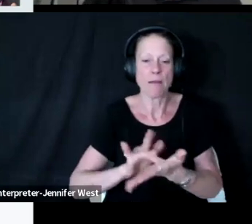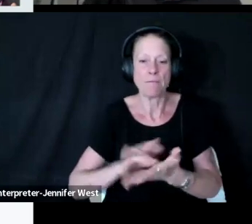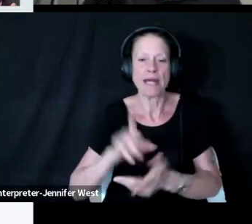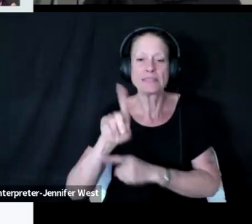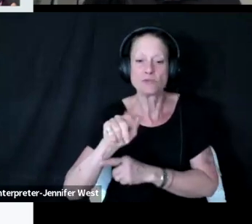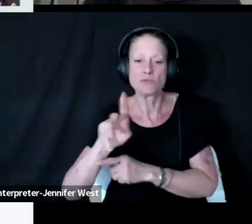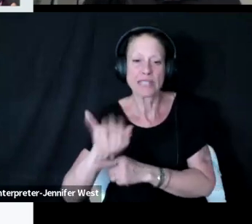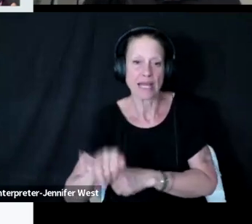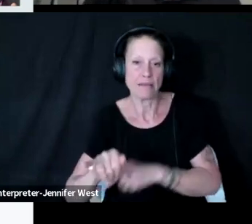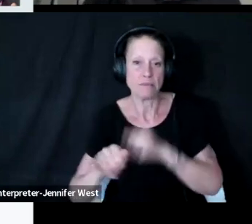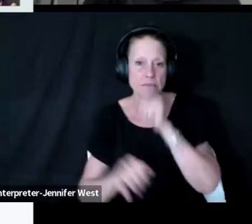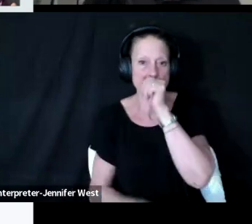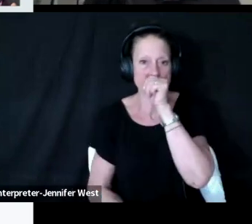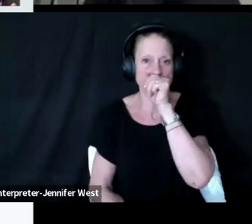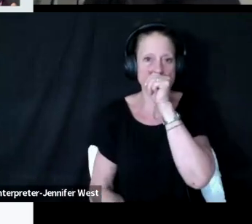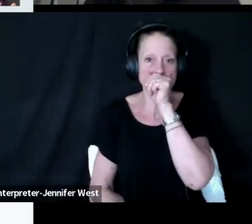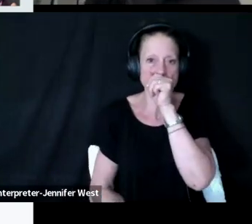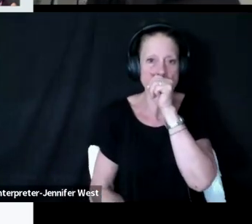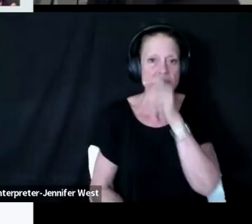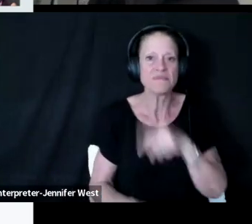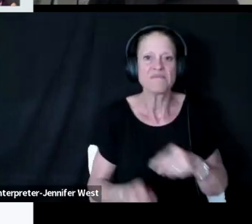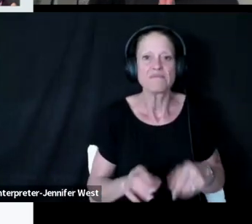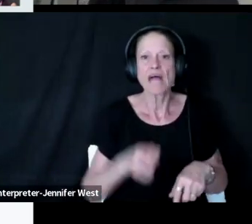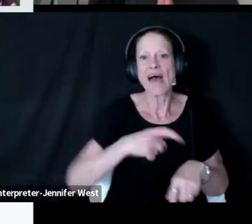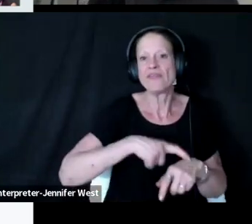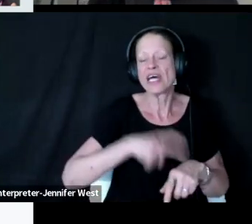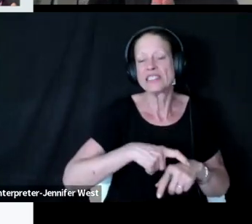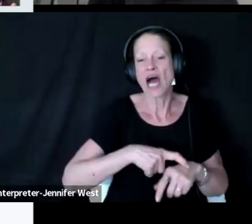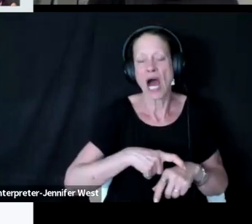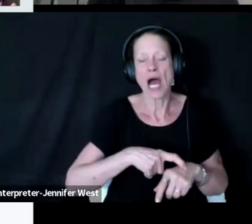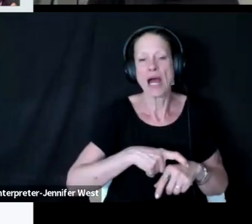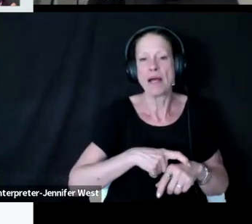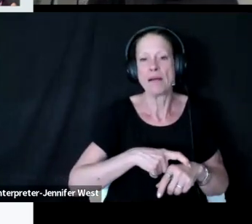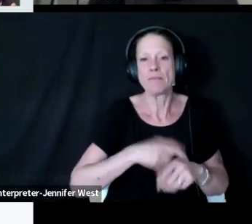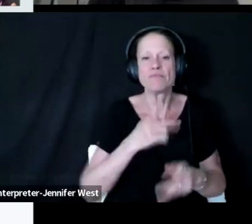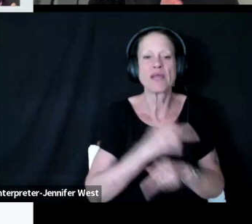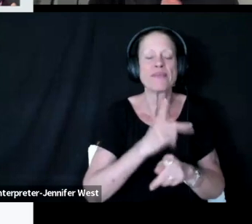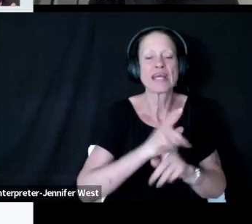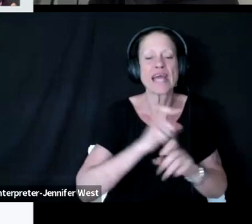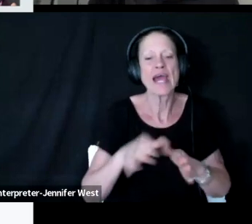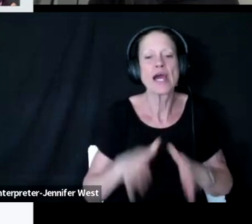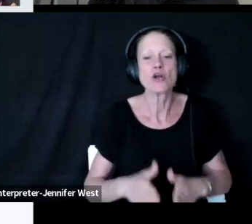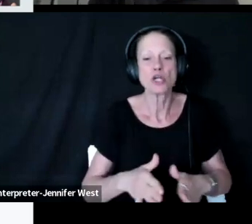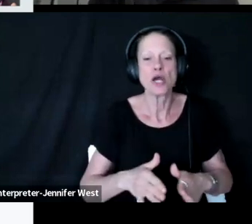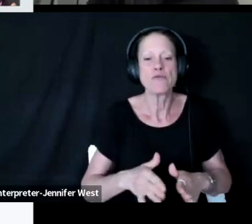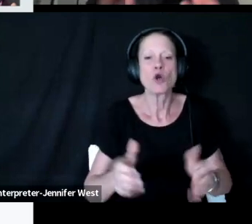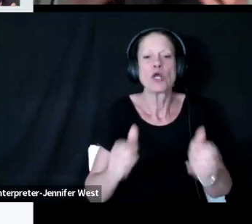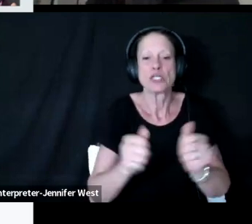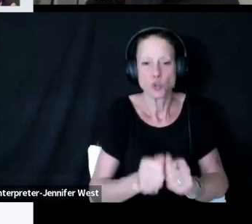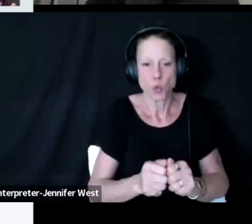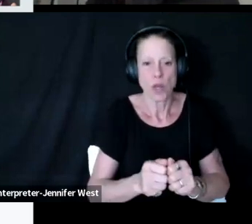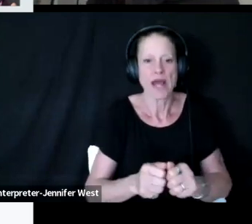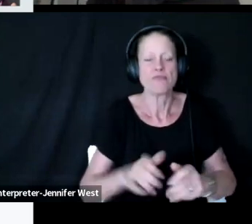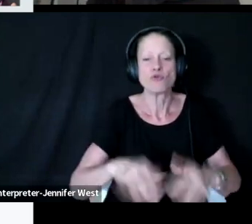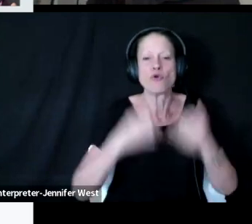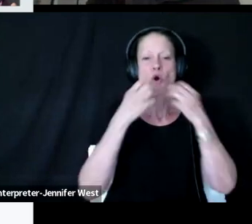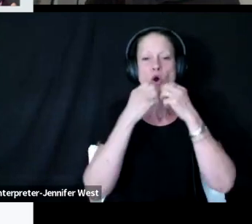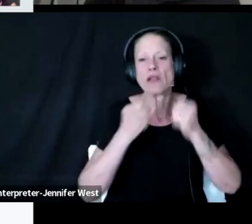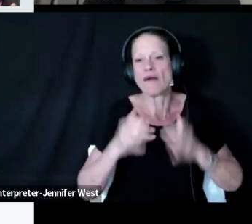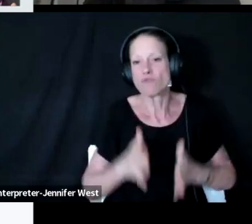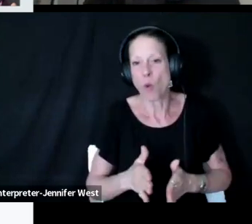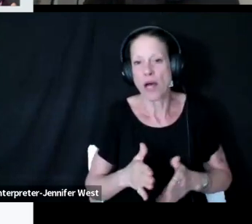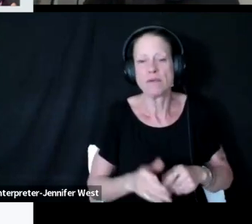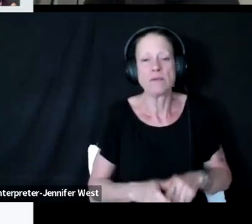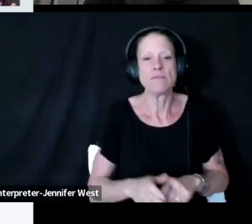the caregiver. You could use that. Now, you don't have to go into Danny Plan to see these entries. Most people look at their